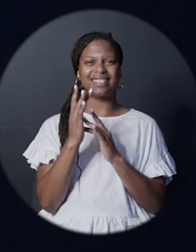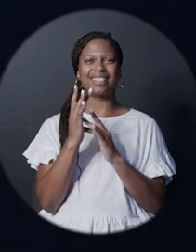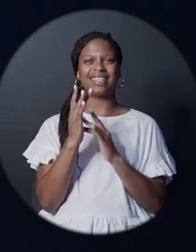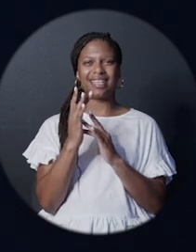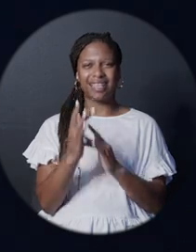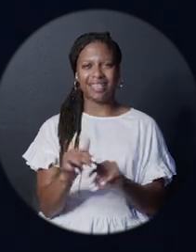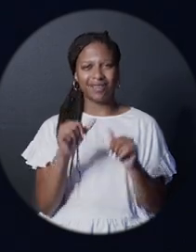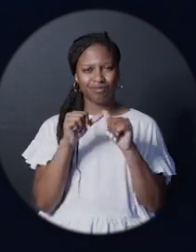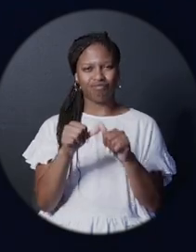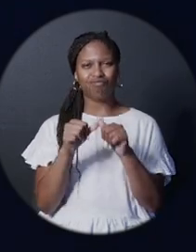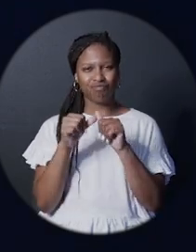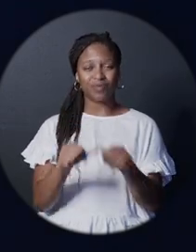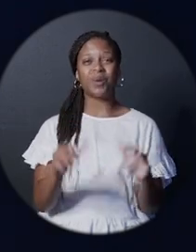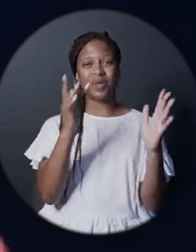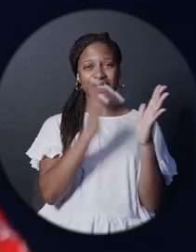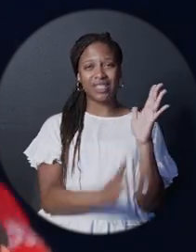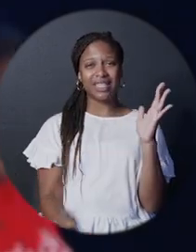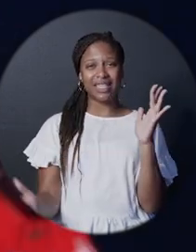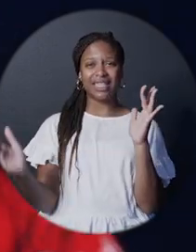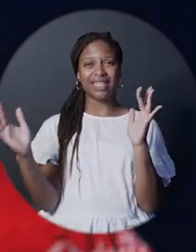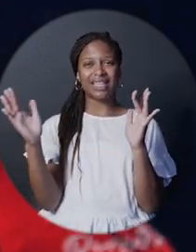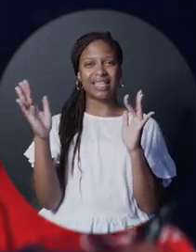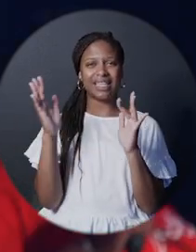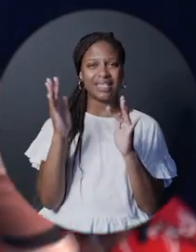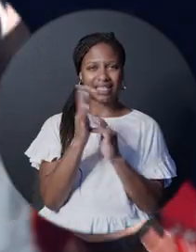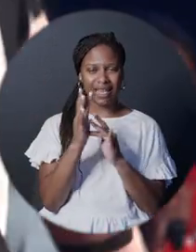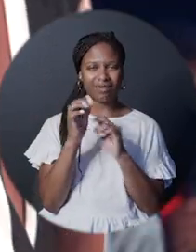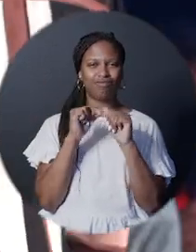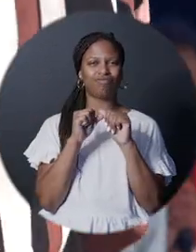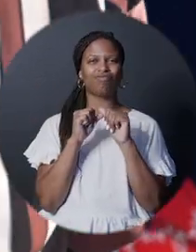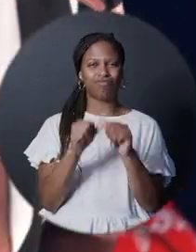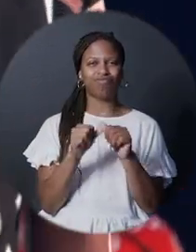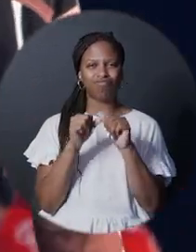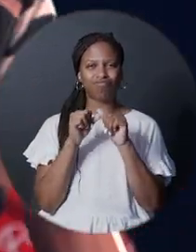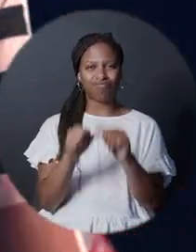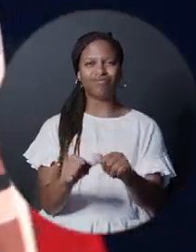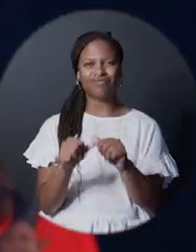Jesus. Stay right there, say Jesus.